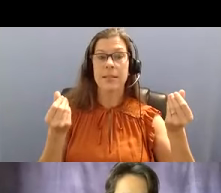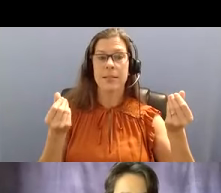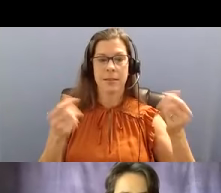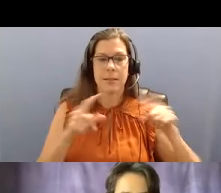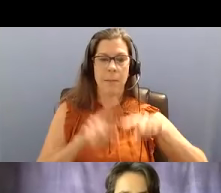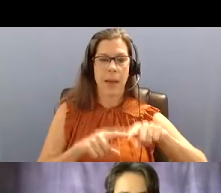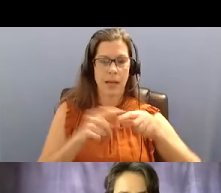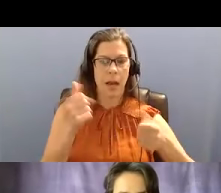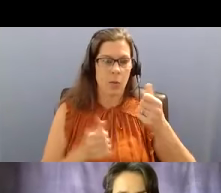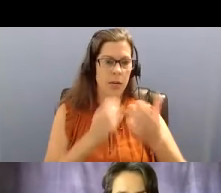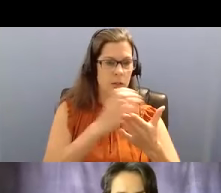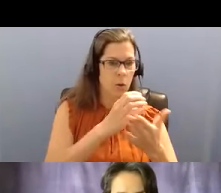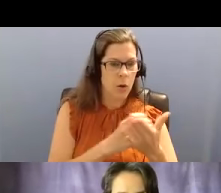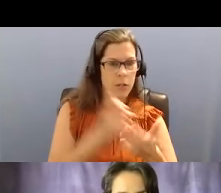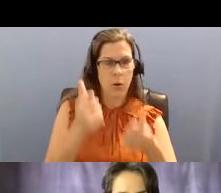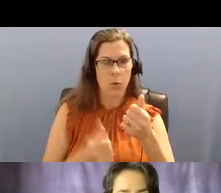quarter.